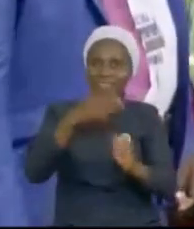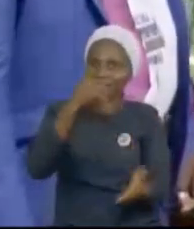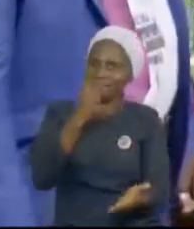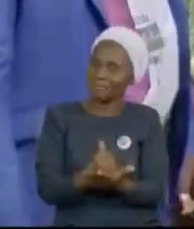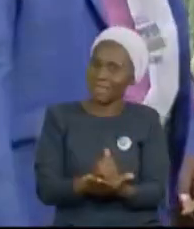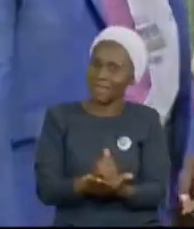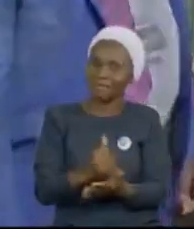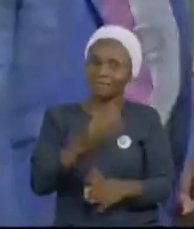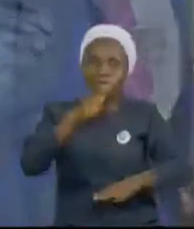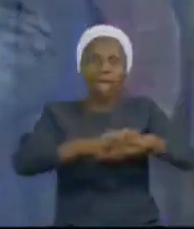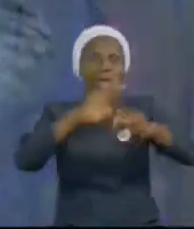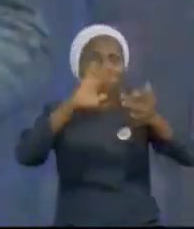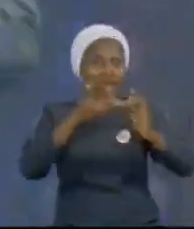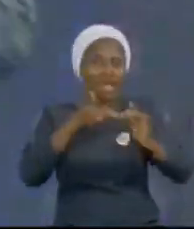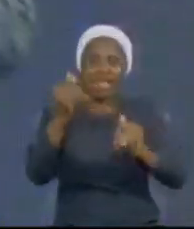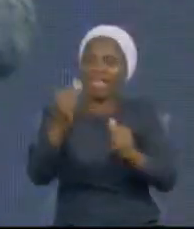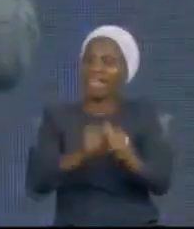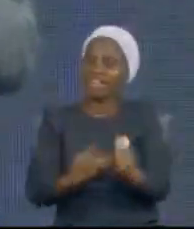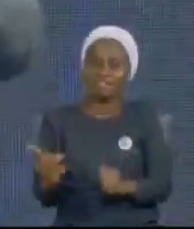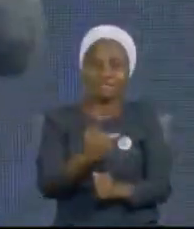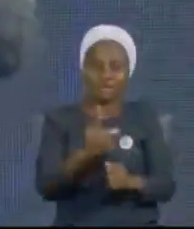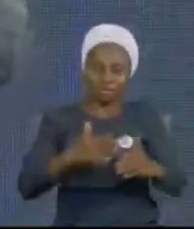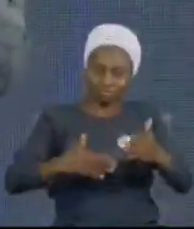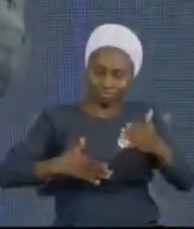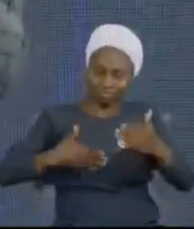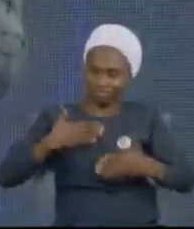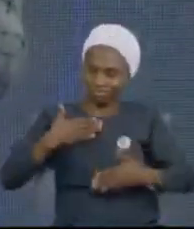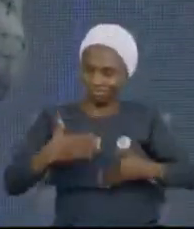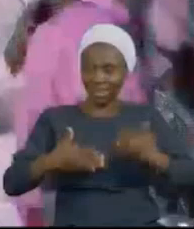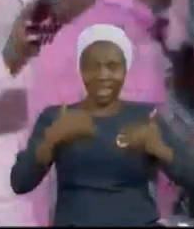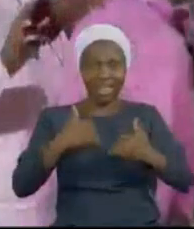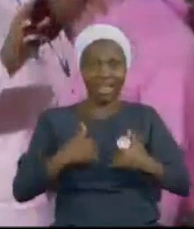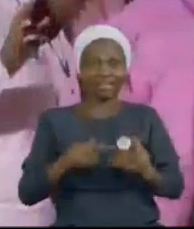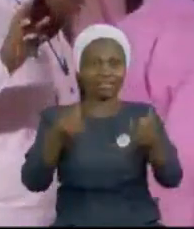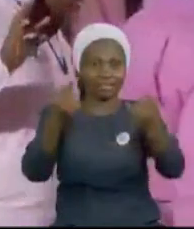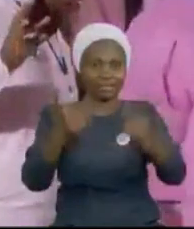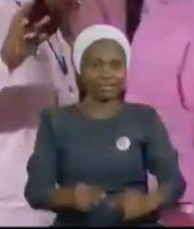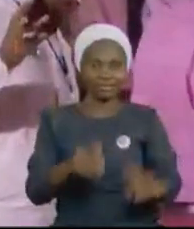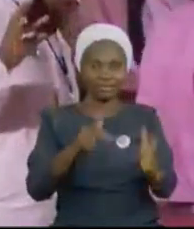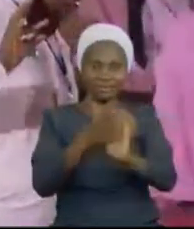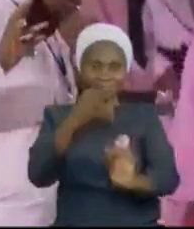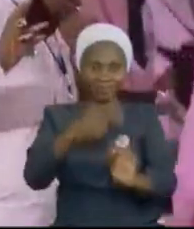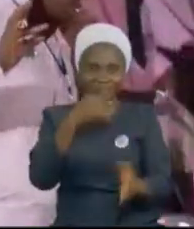Online, everywhere, joy has come.